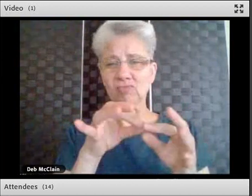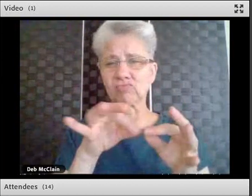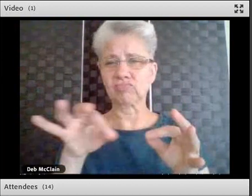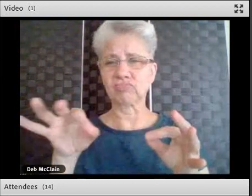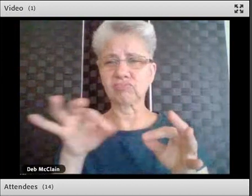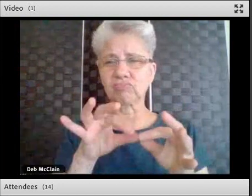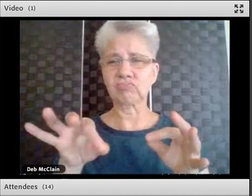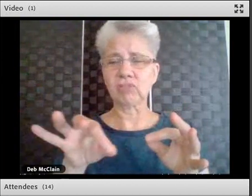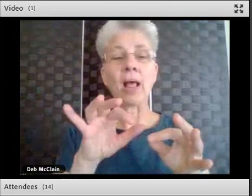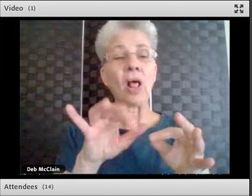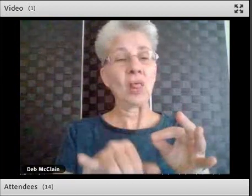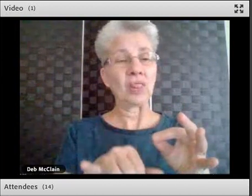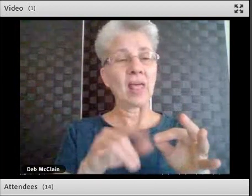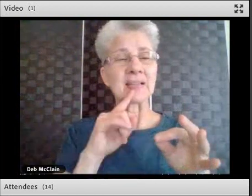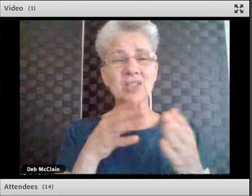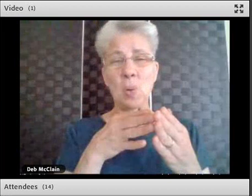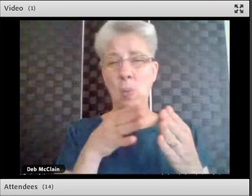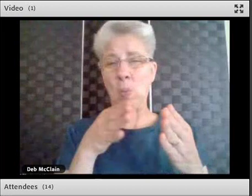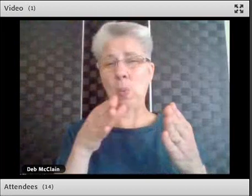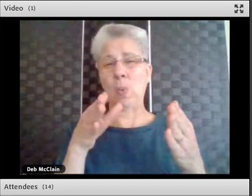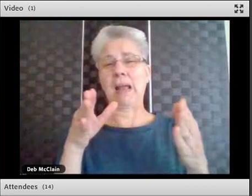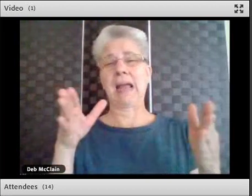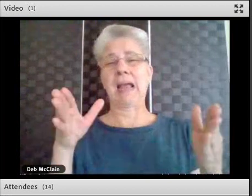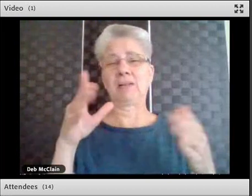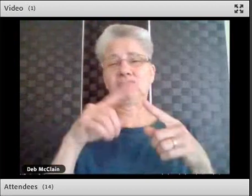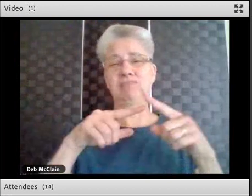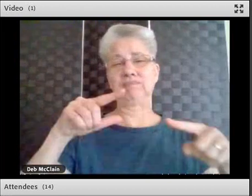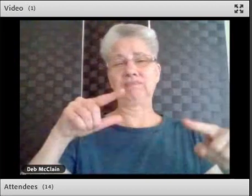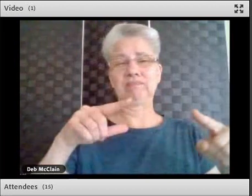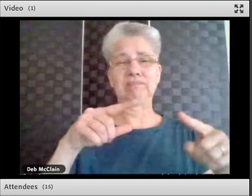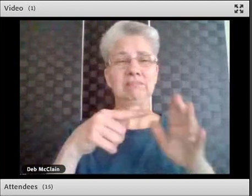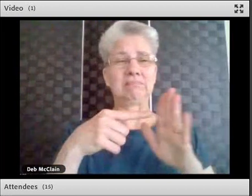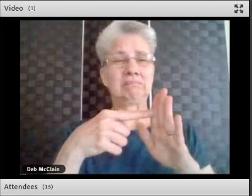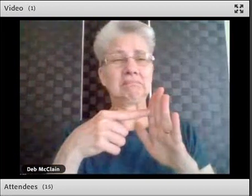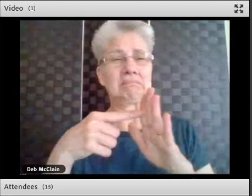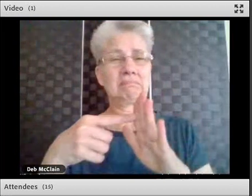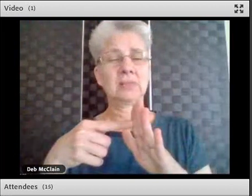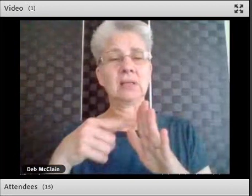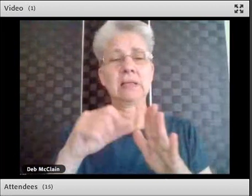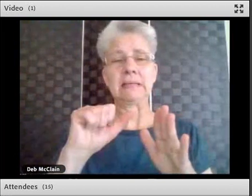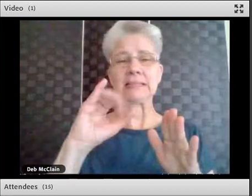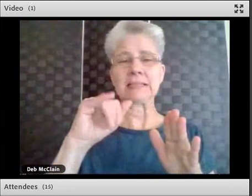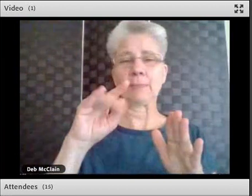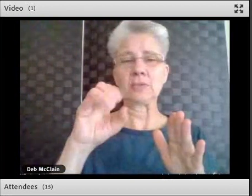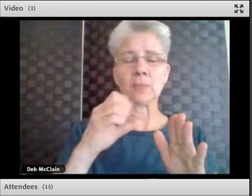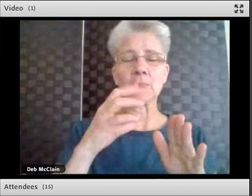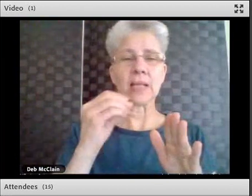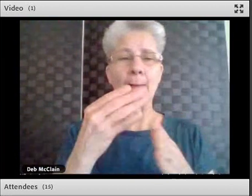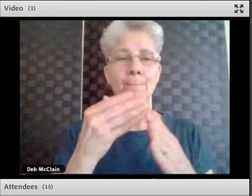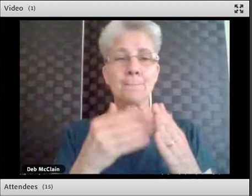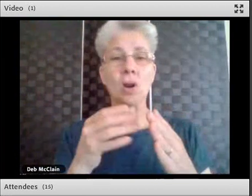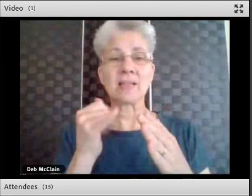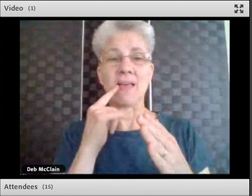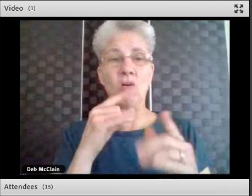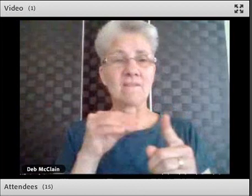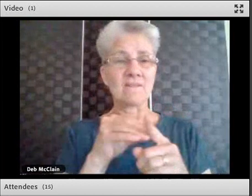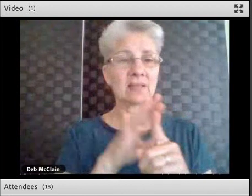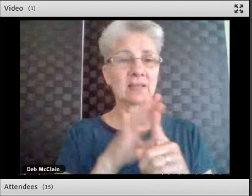that is such a wide range of symptoms and parts that are affected, if you